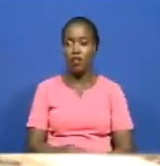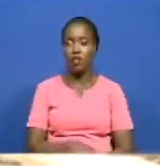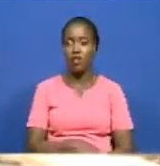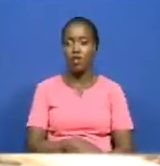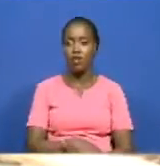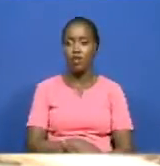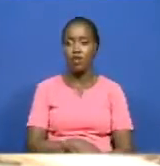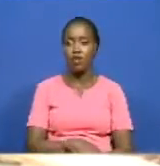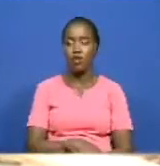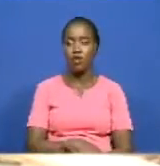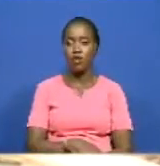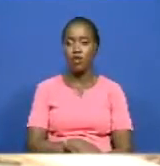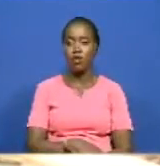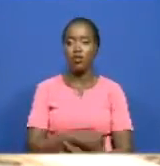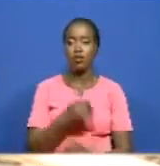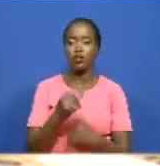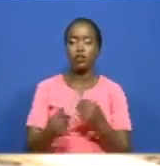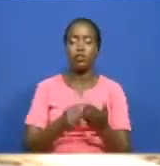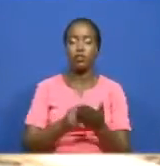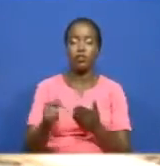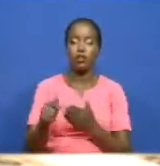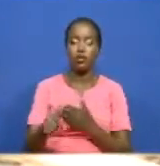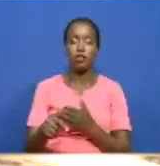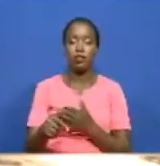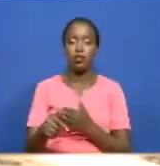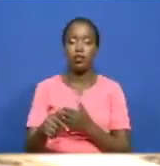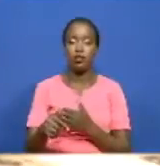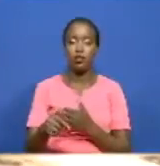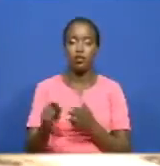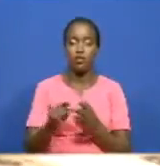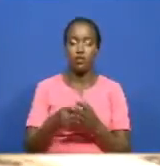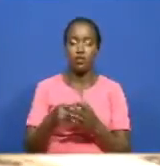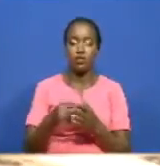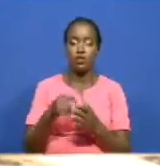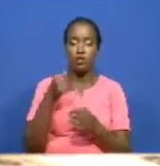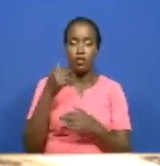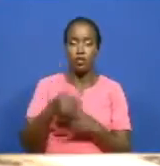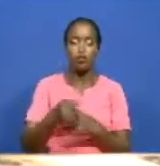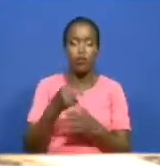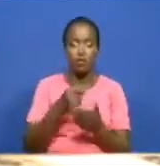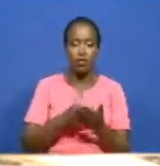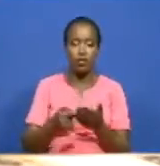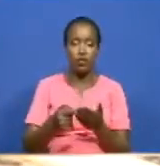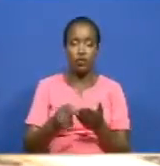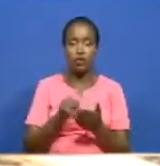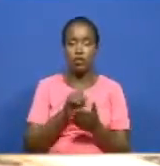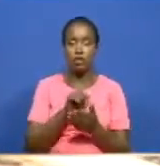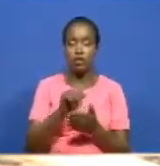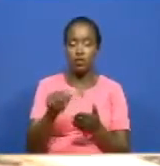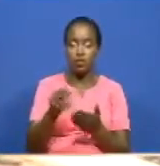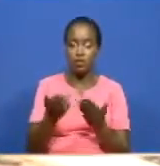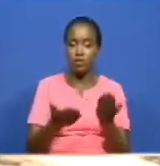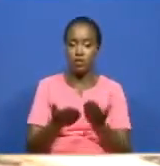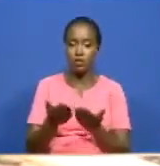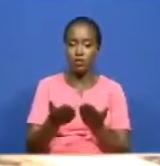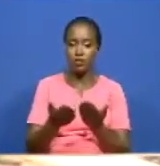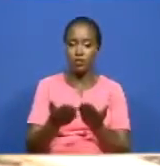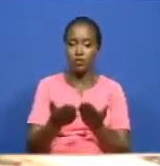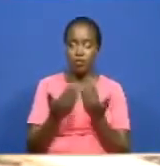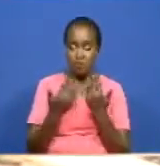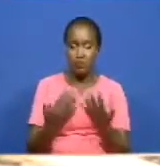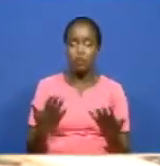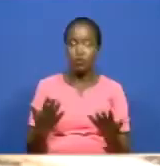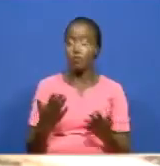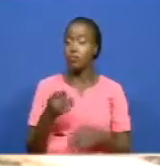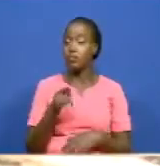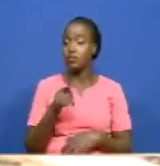2021. As from the end of this week going into next week, and those who have delivered and documentations have been done,